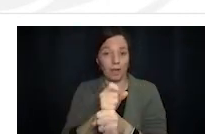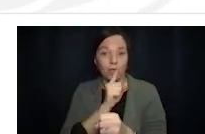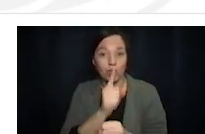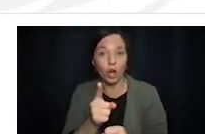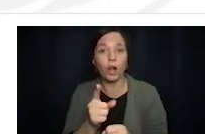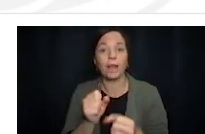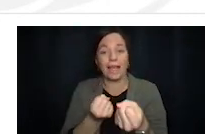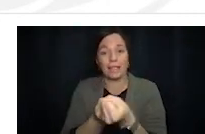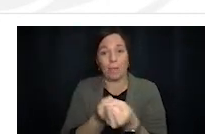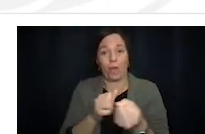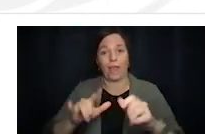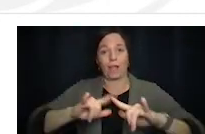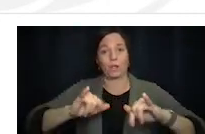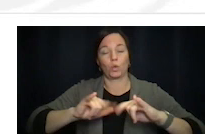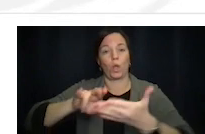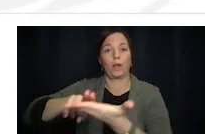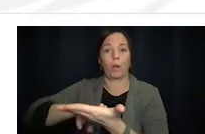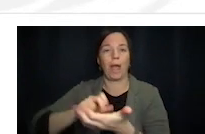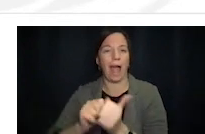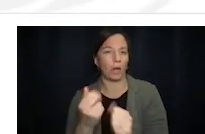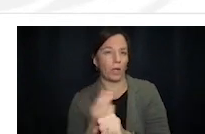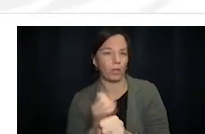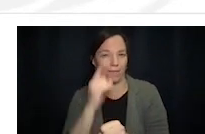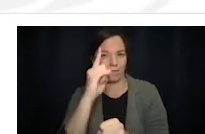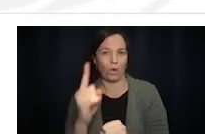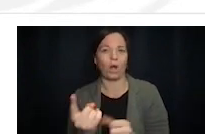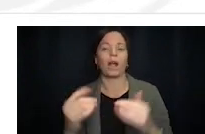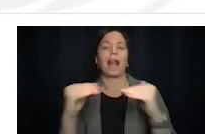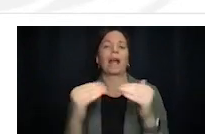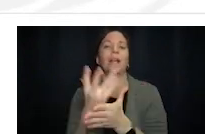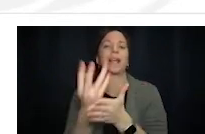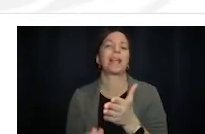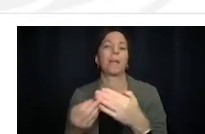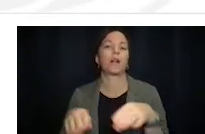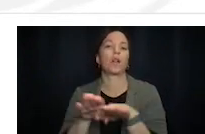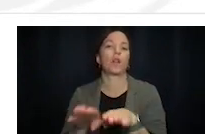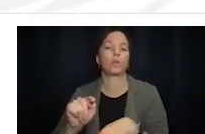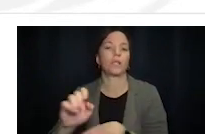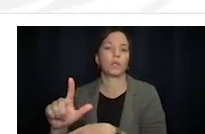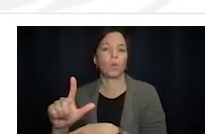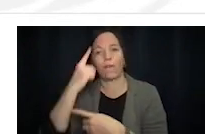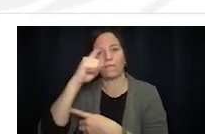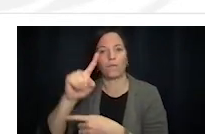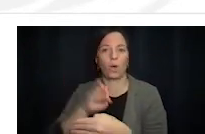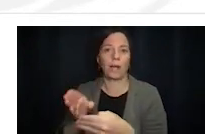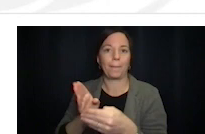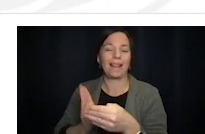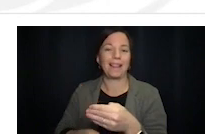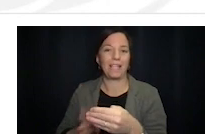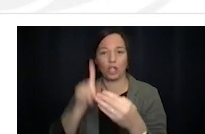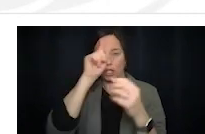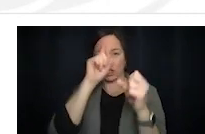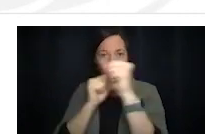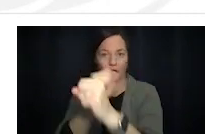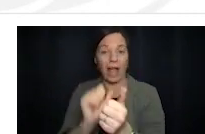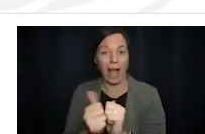out. How do we really use dual enrollment as an equity gap closing tool, as a completion strategy? How do we make sure that our